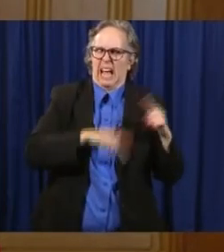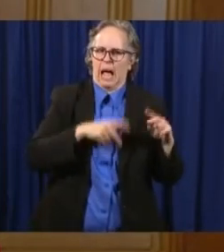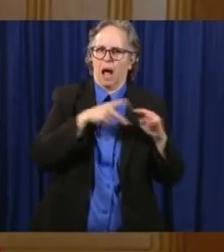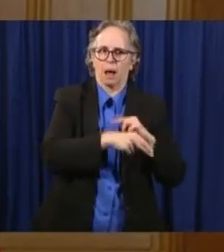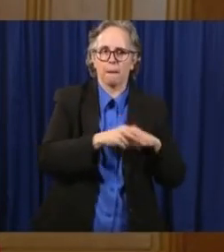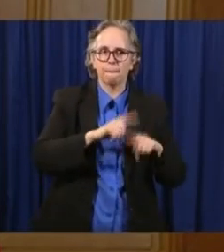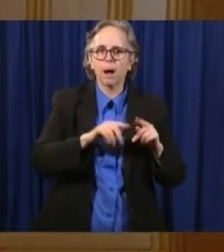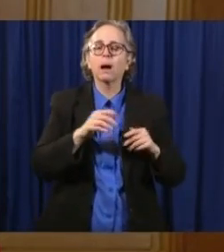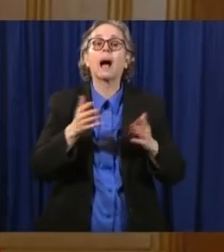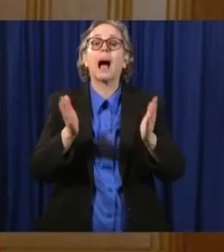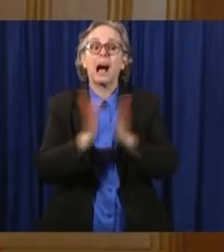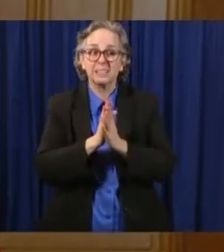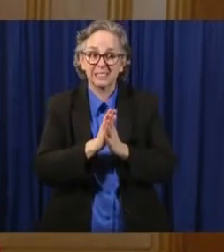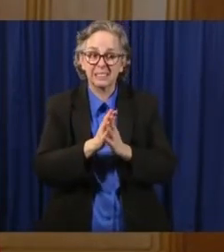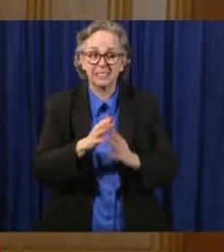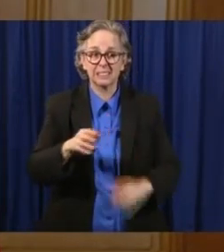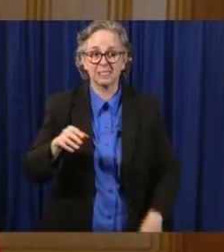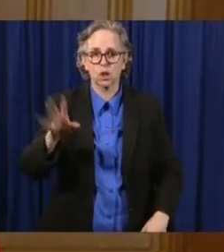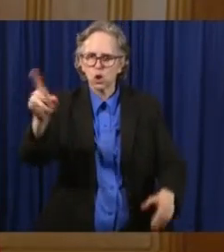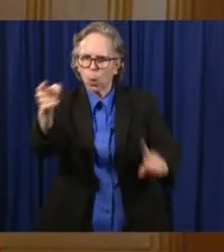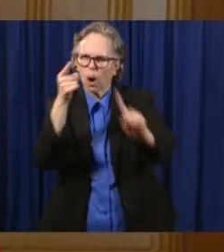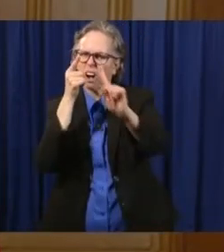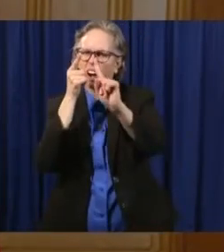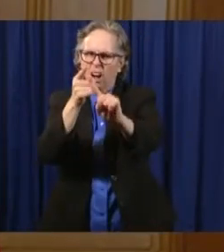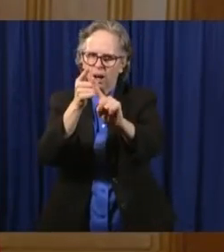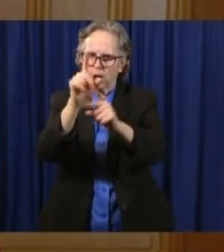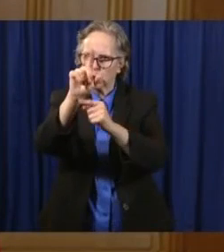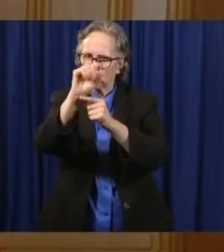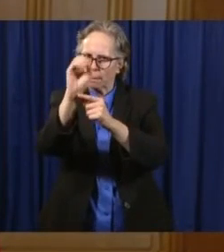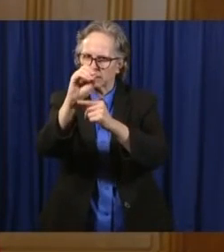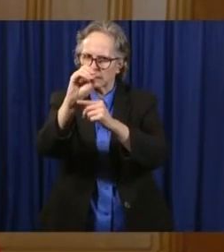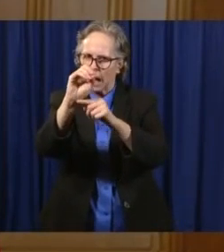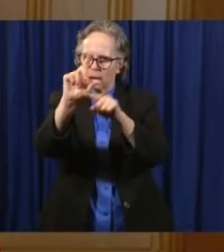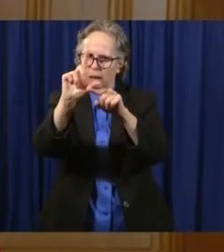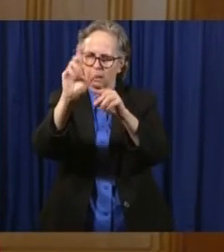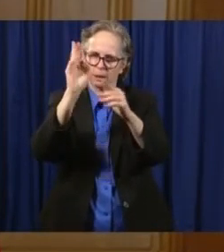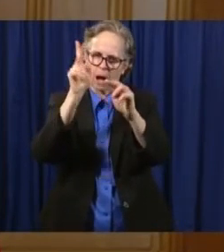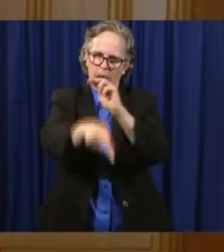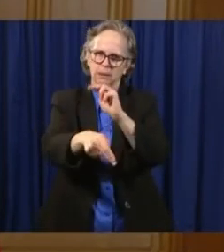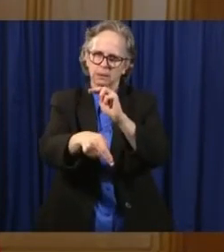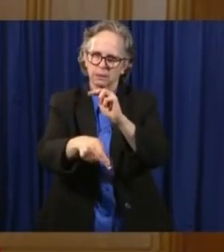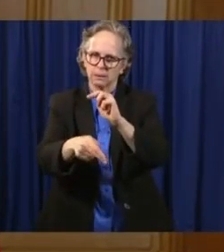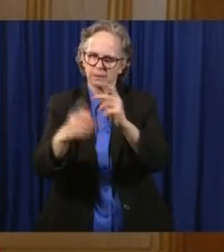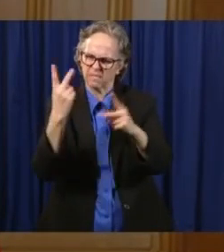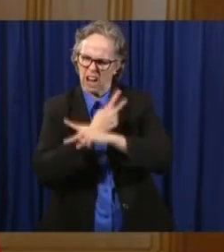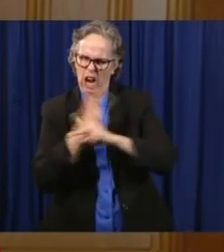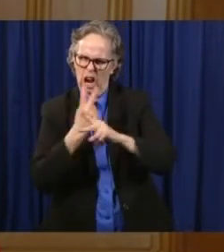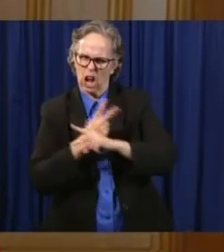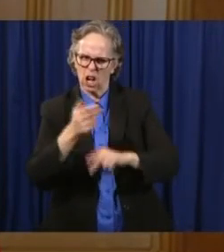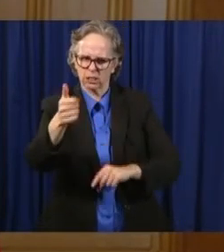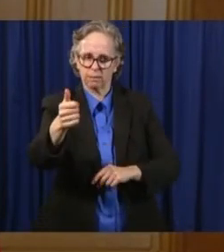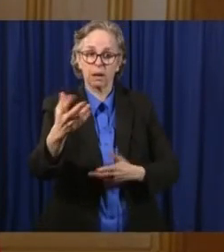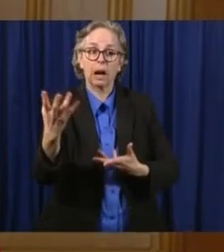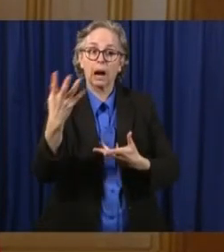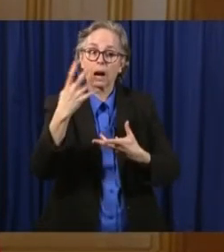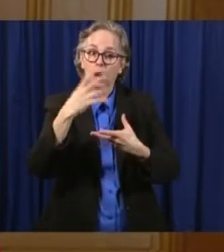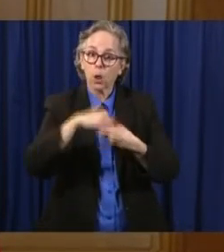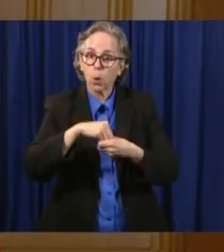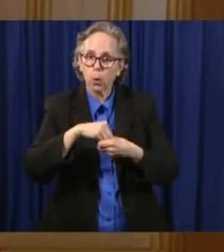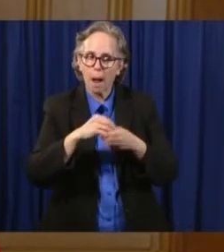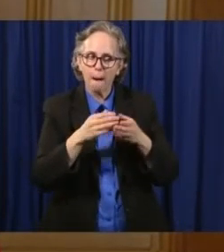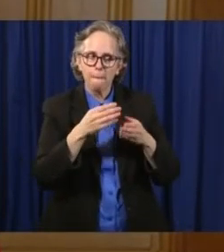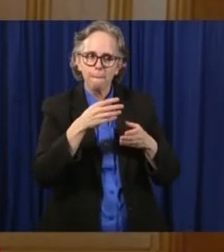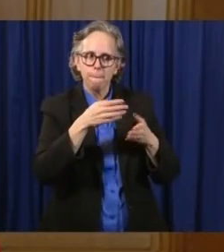that. So as we work through this, we're going to bring the public into this. We're going to share with the public what